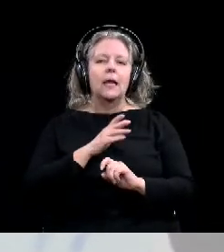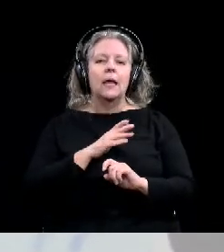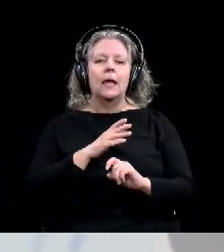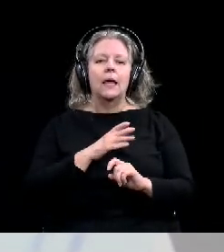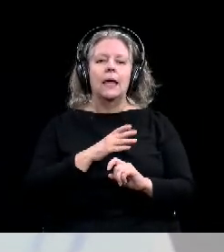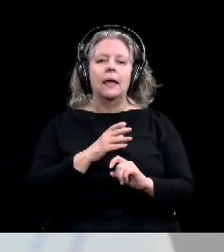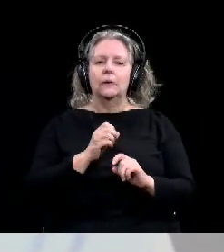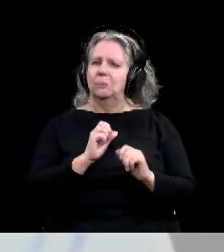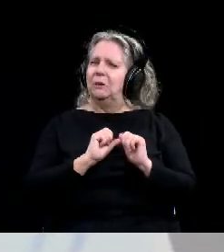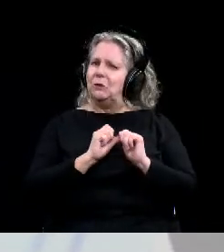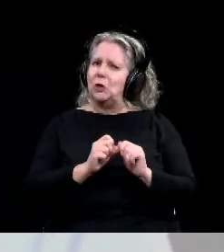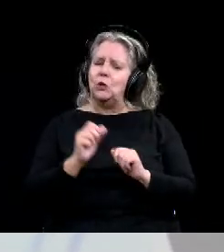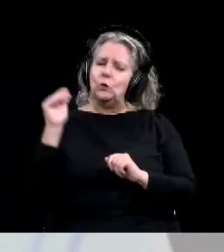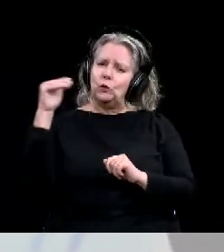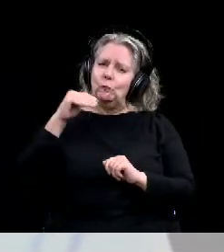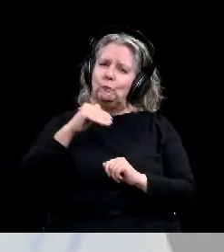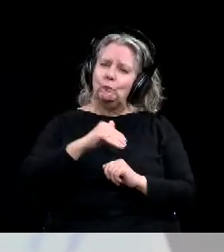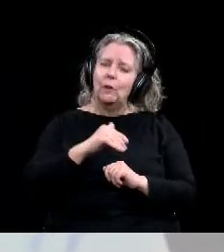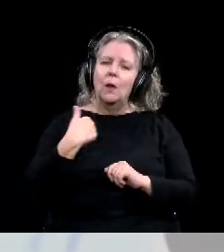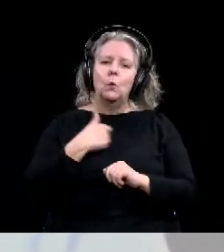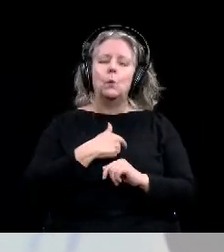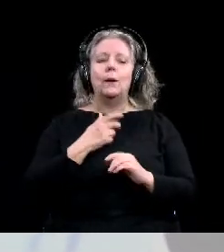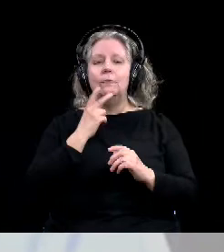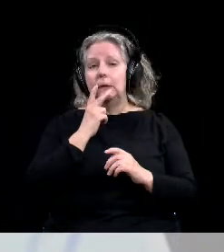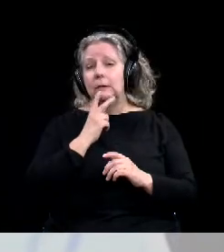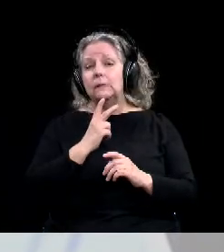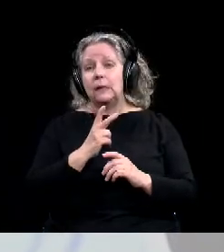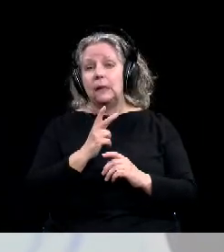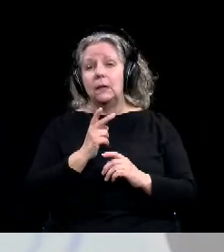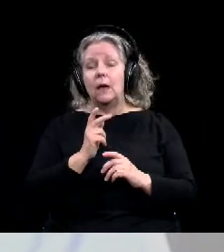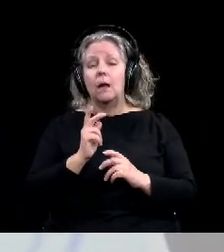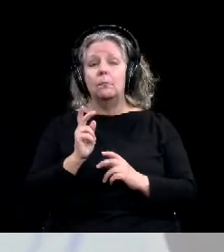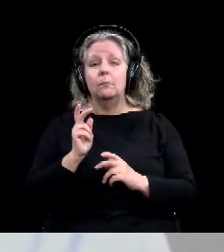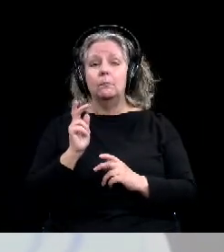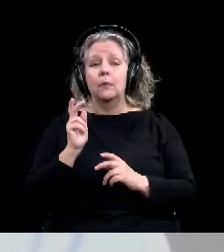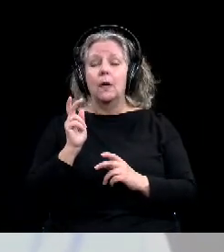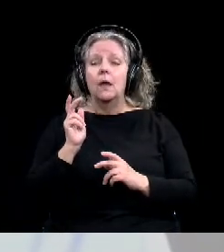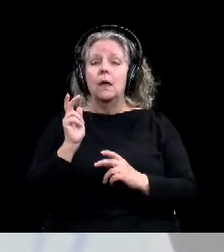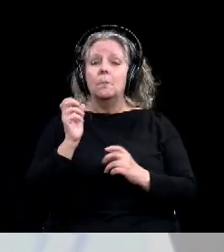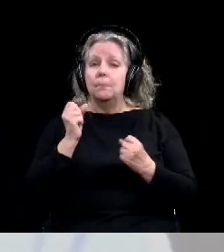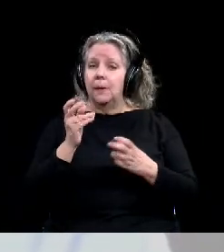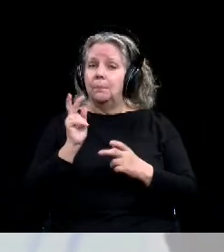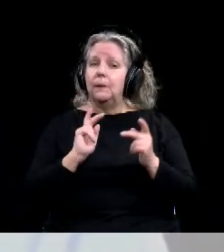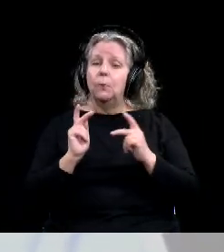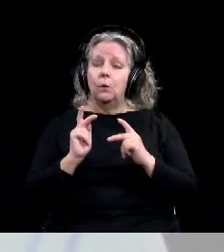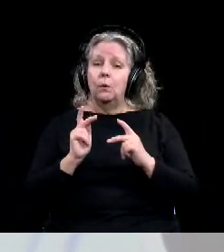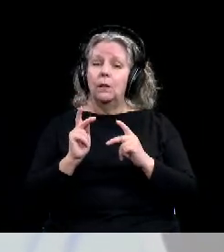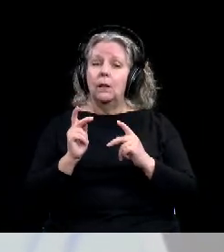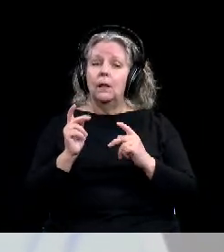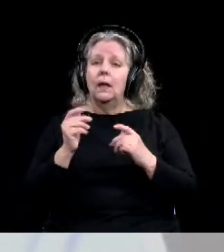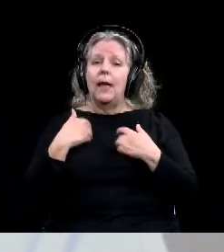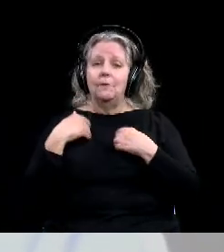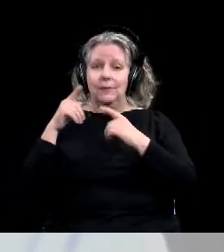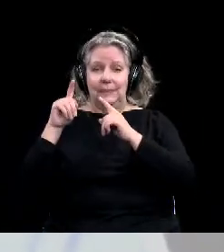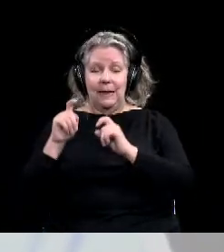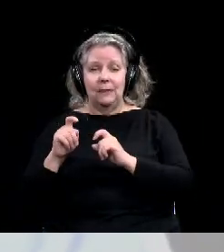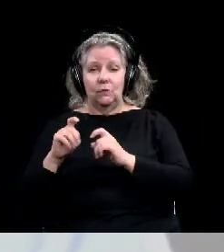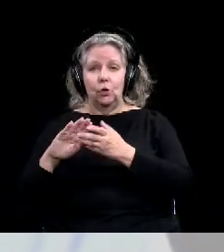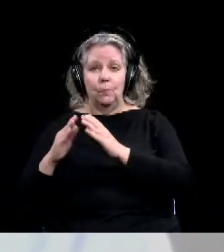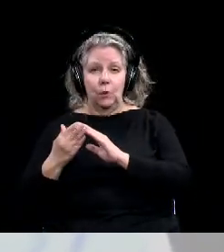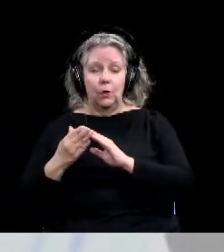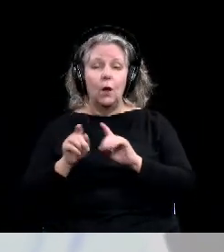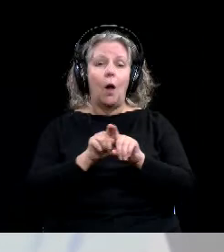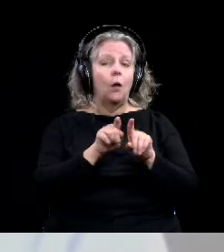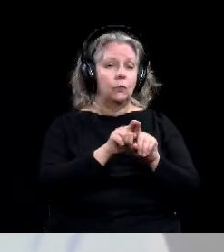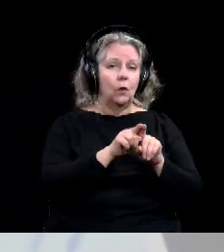testing at healthcare, in our healthcare system. And I think we need to turn that around and see a rise in our